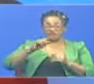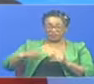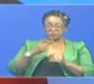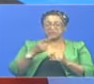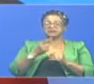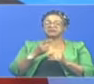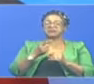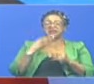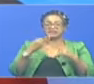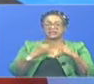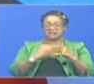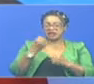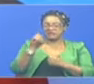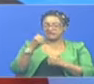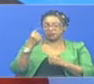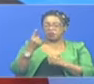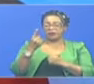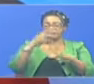44,851.